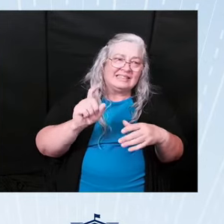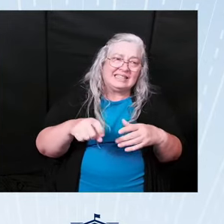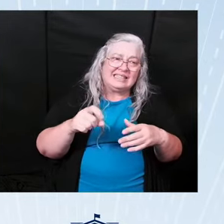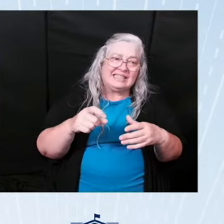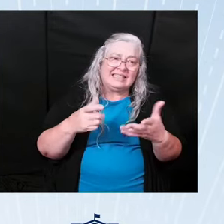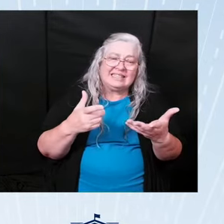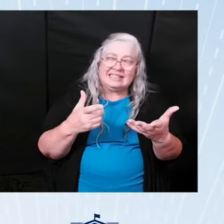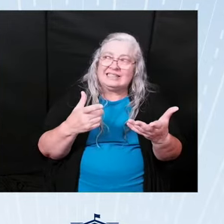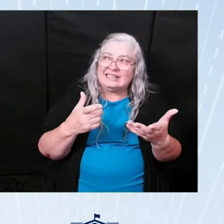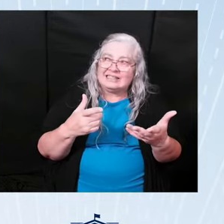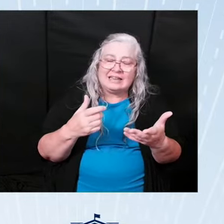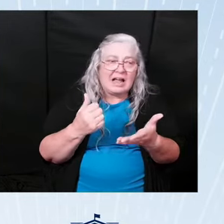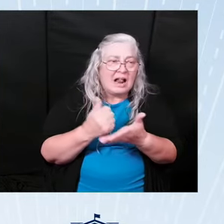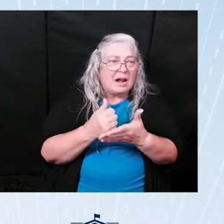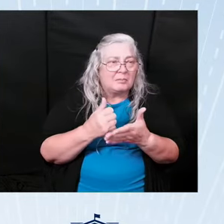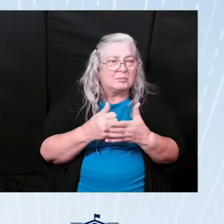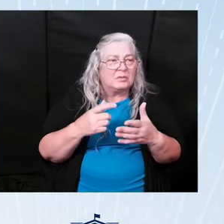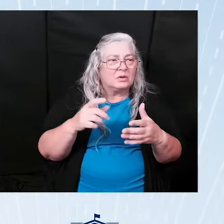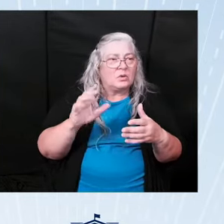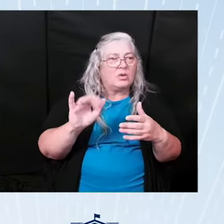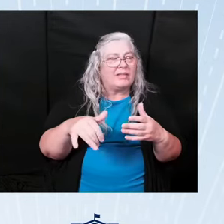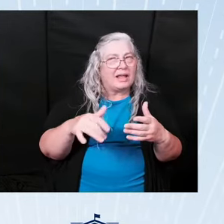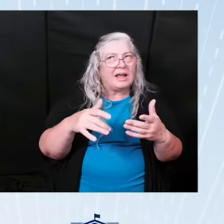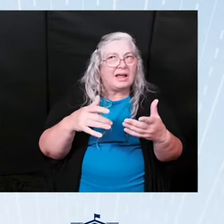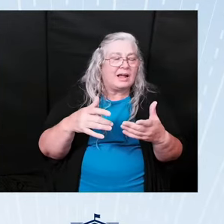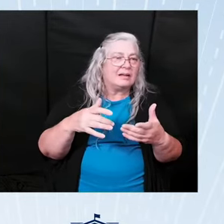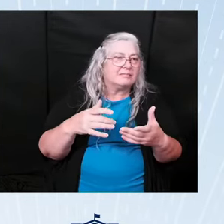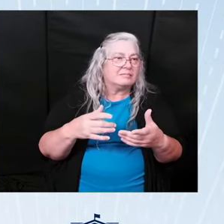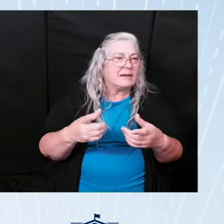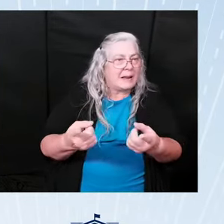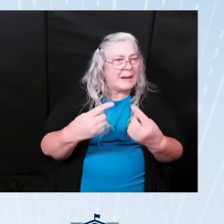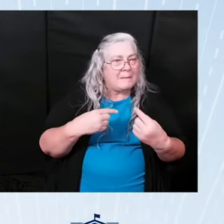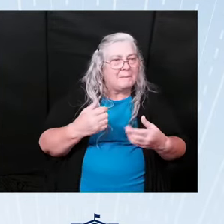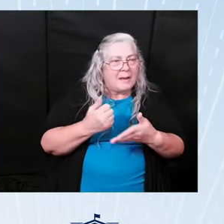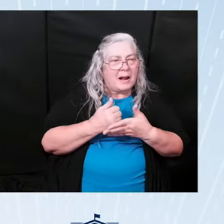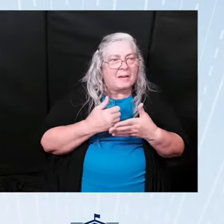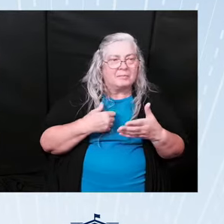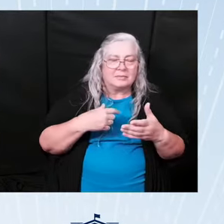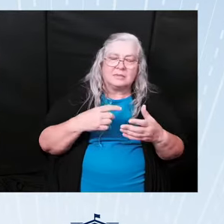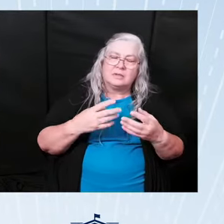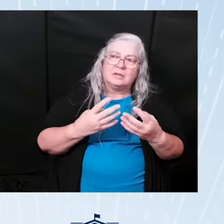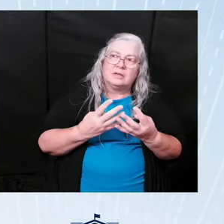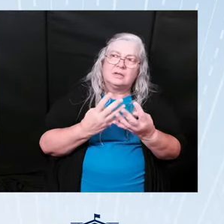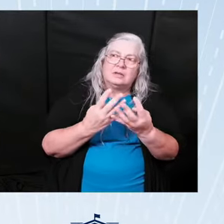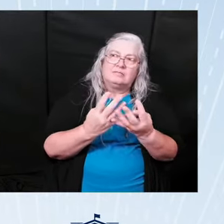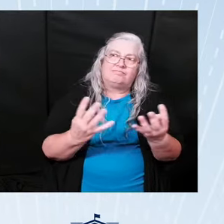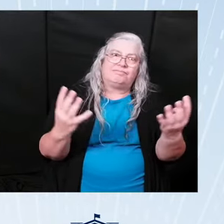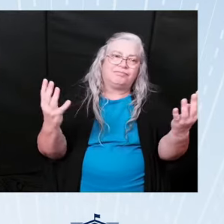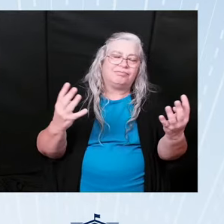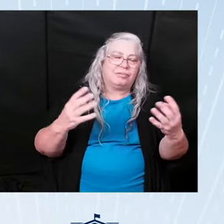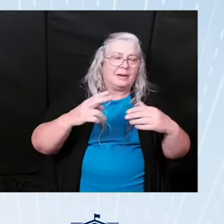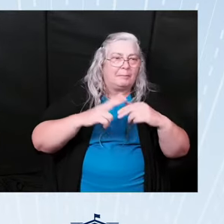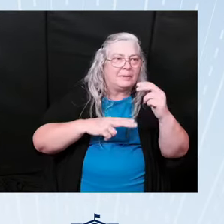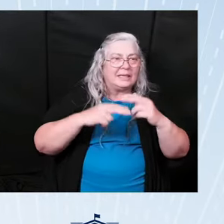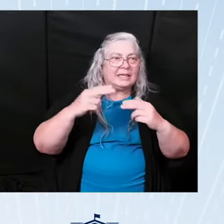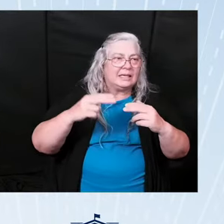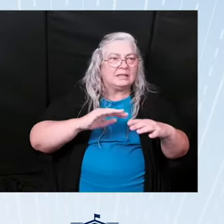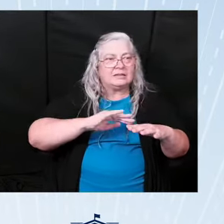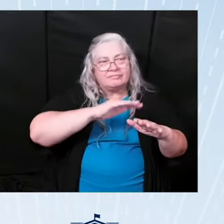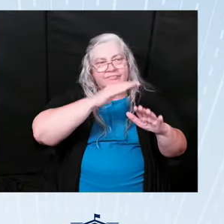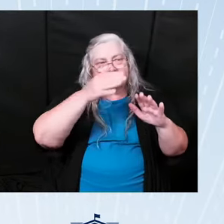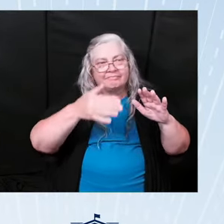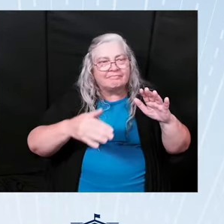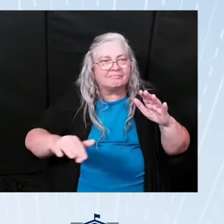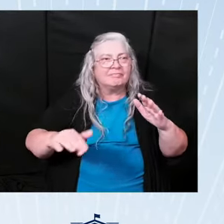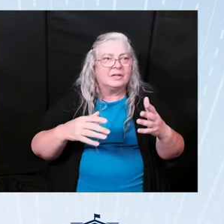back better and stronger as a consequence of climate change. But as General Russell Honoré said, one of our great heroes